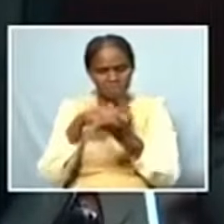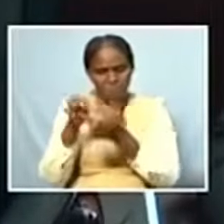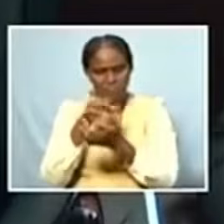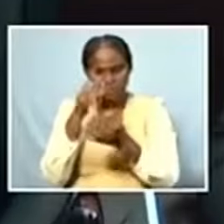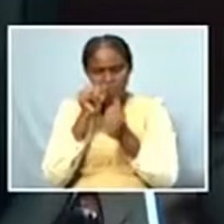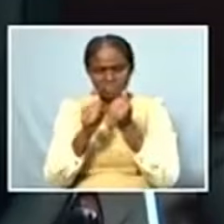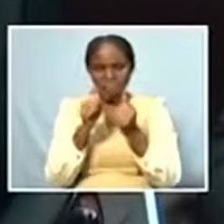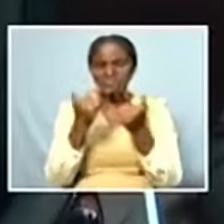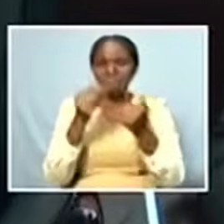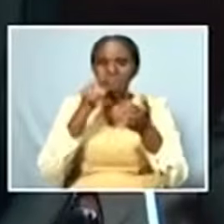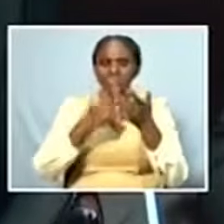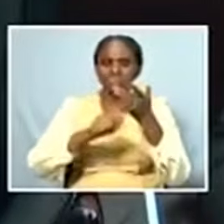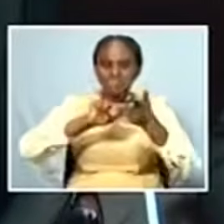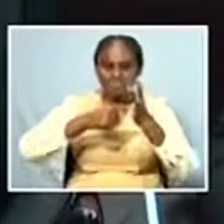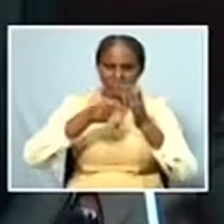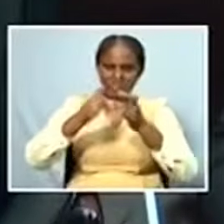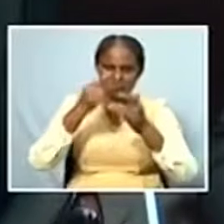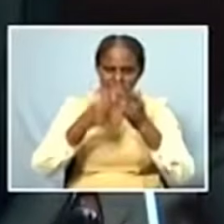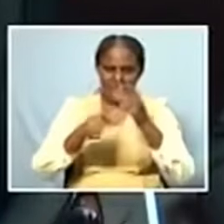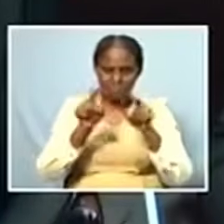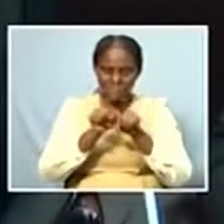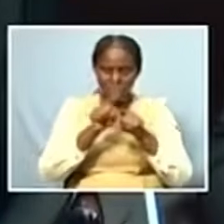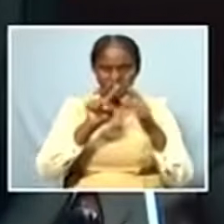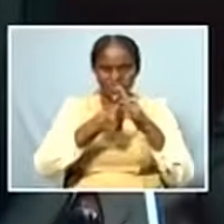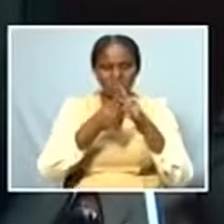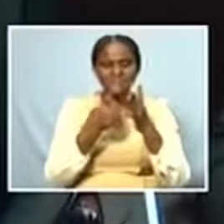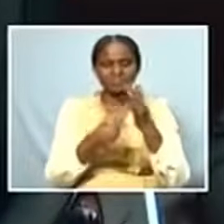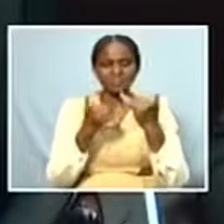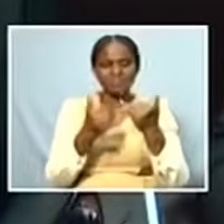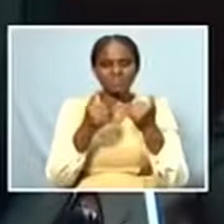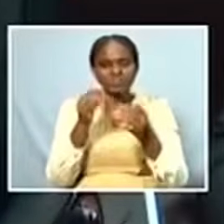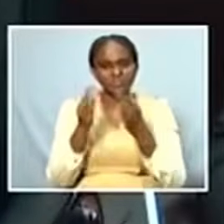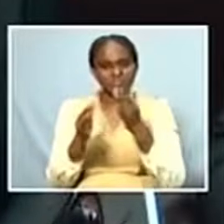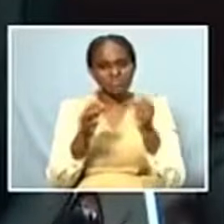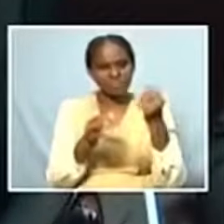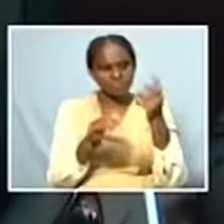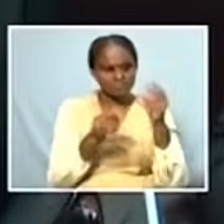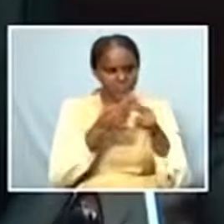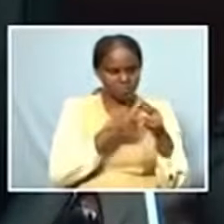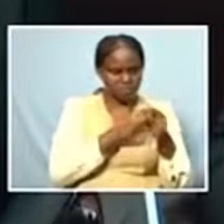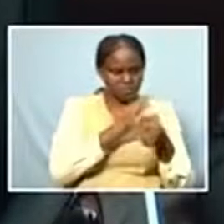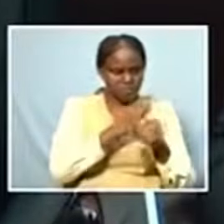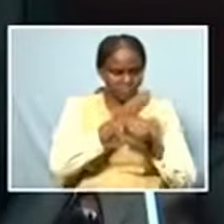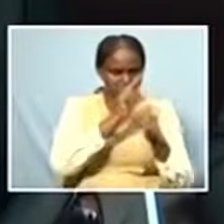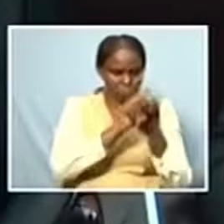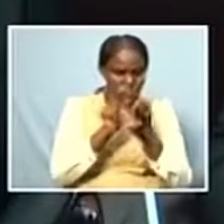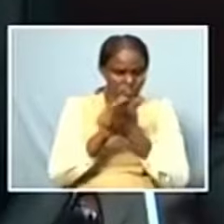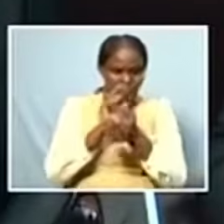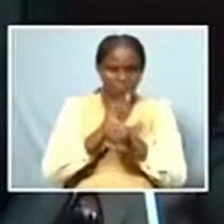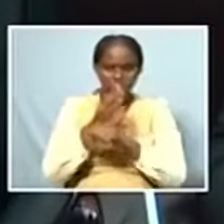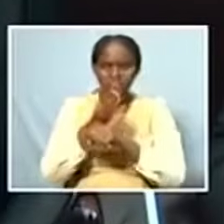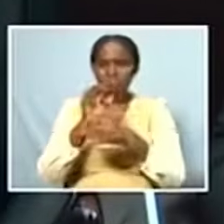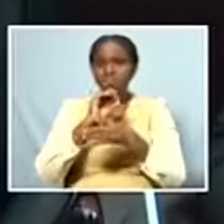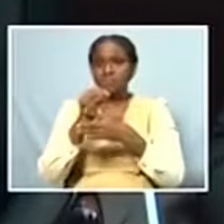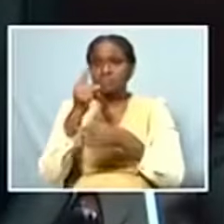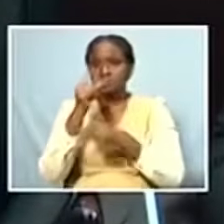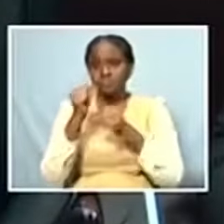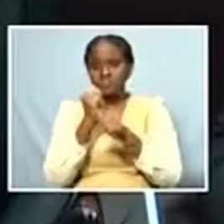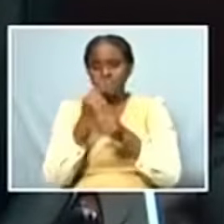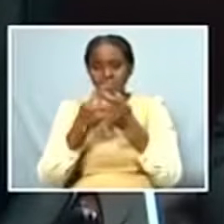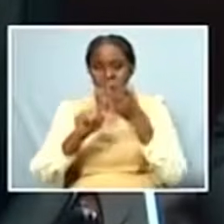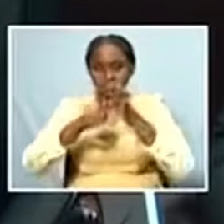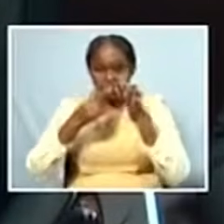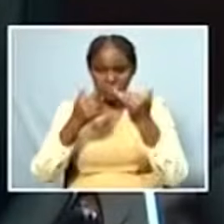non-performance. So at what point was this anomaly of commencement, between 12 months after signing or 1 year after signing? At what